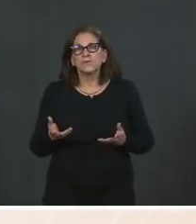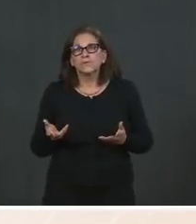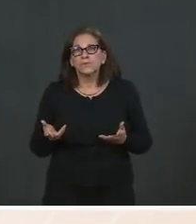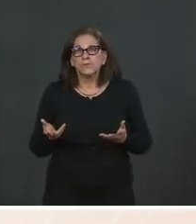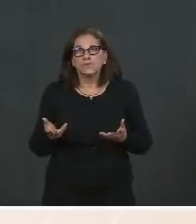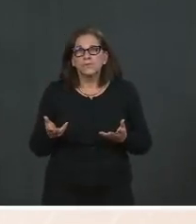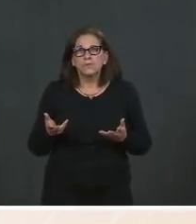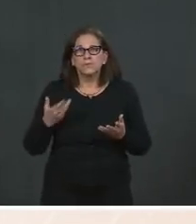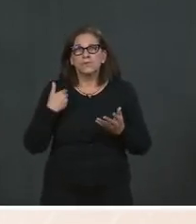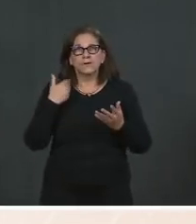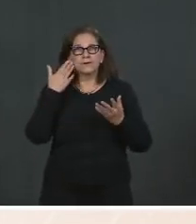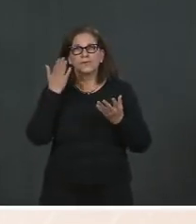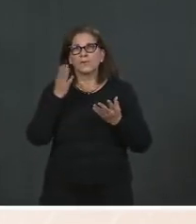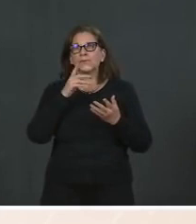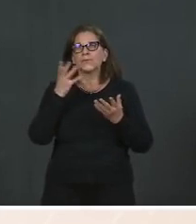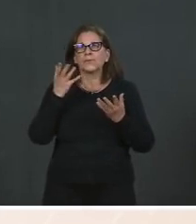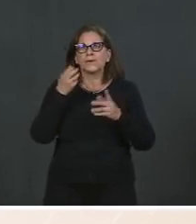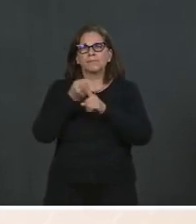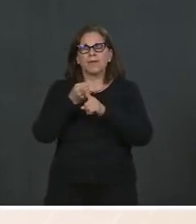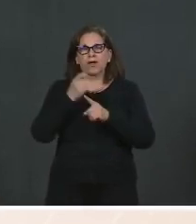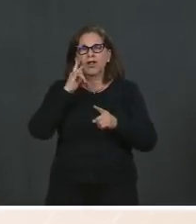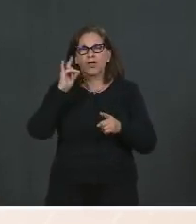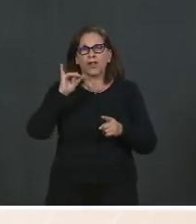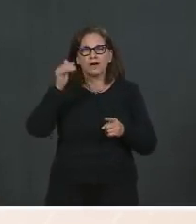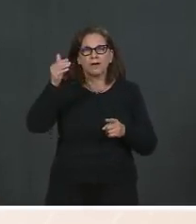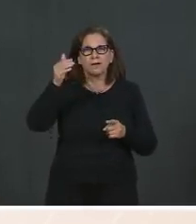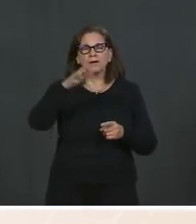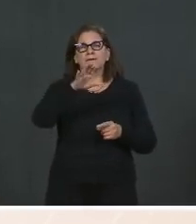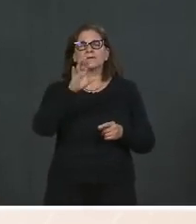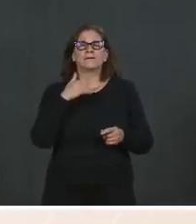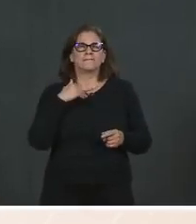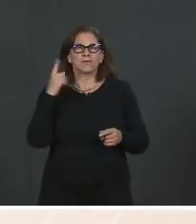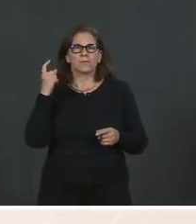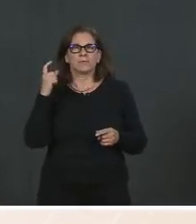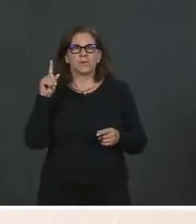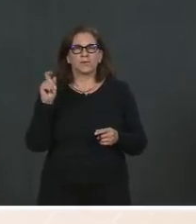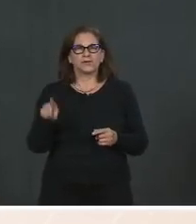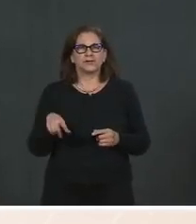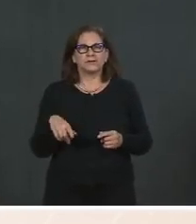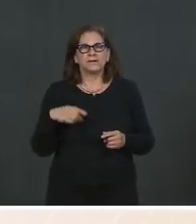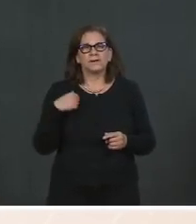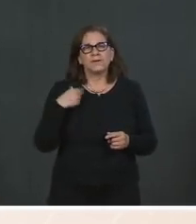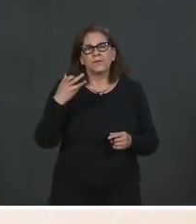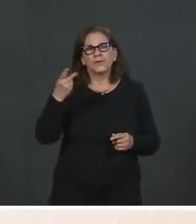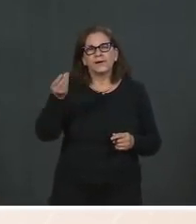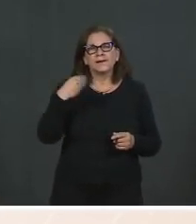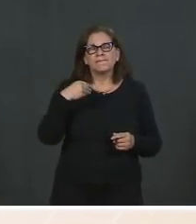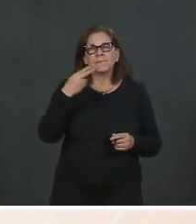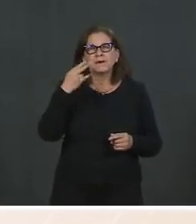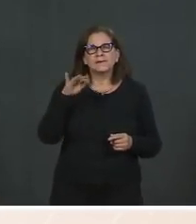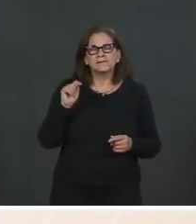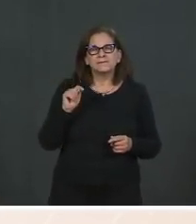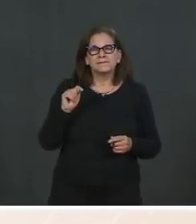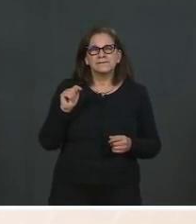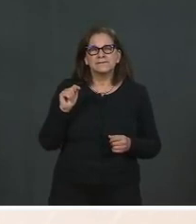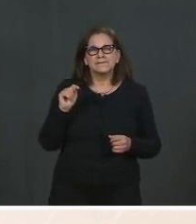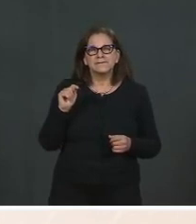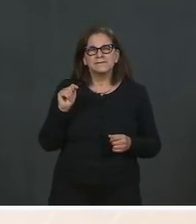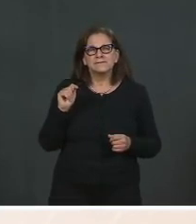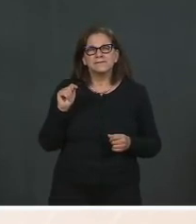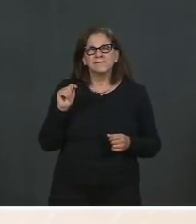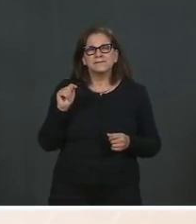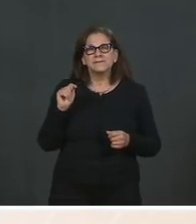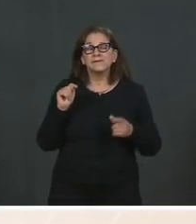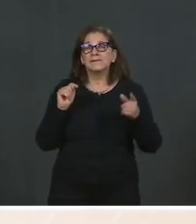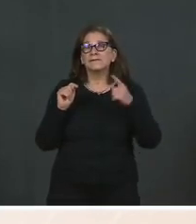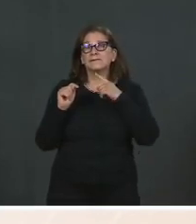Wonky question alert. Okay, I like the preview. The stocks are falling today because